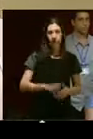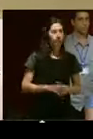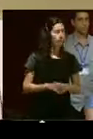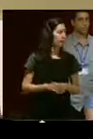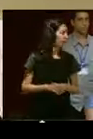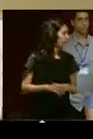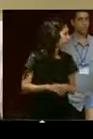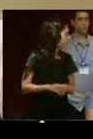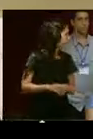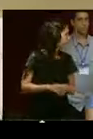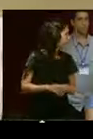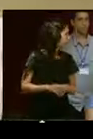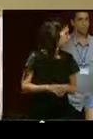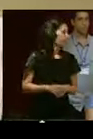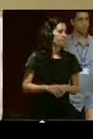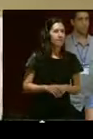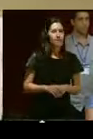quick reply.